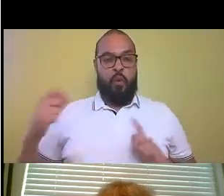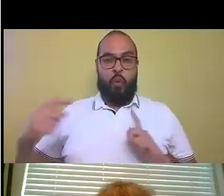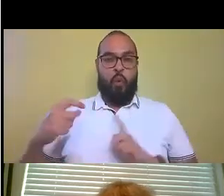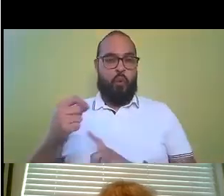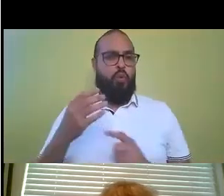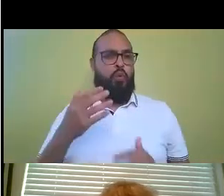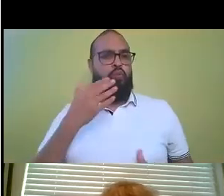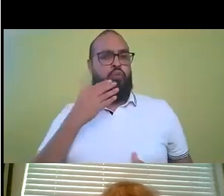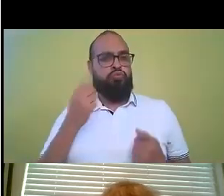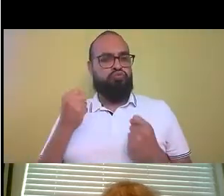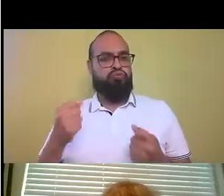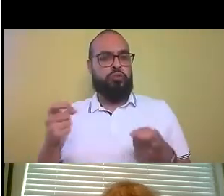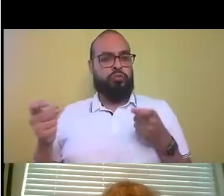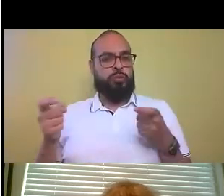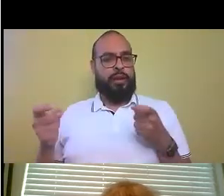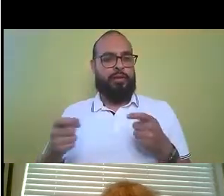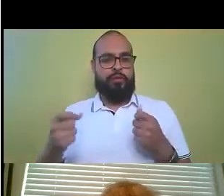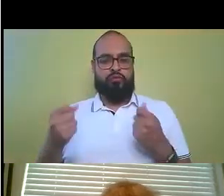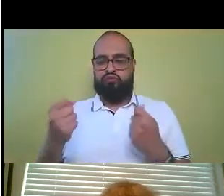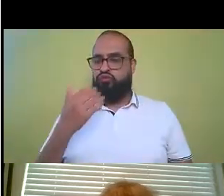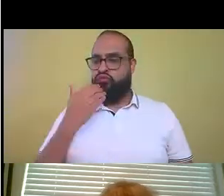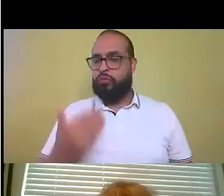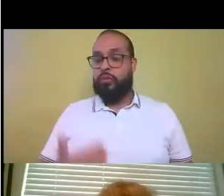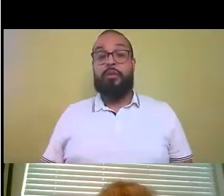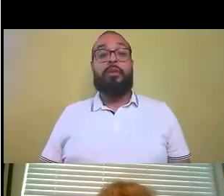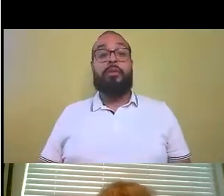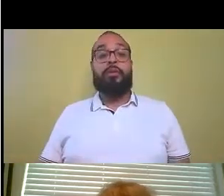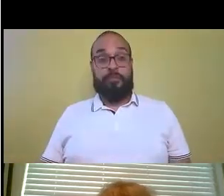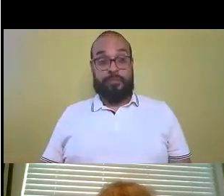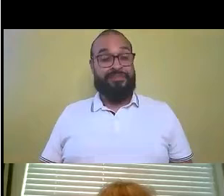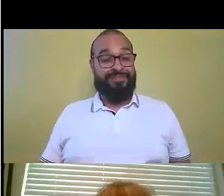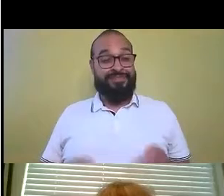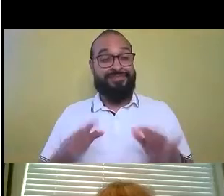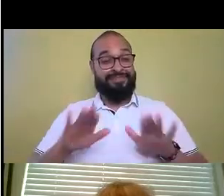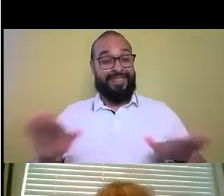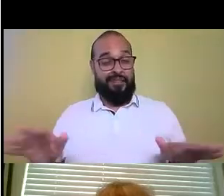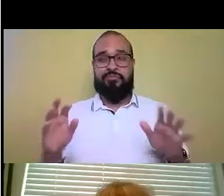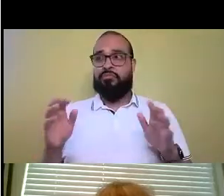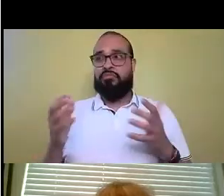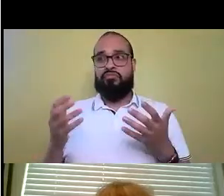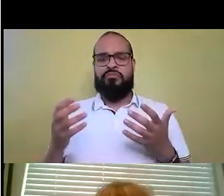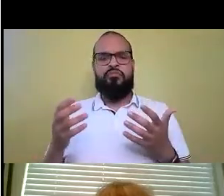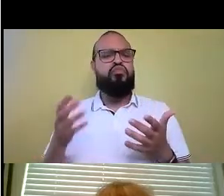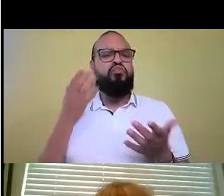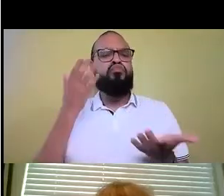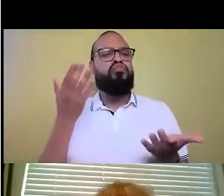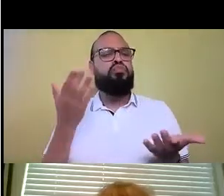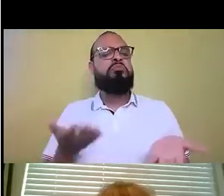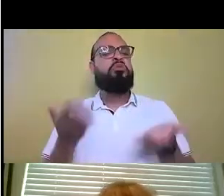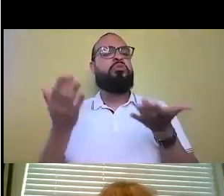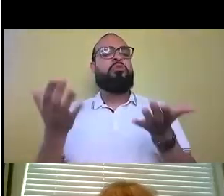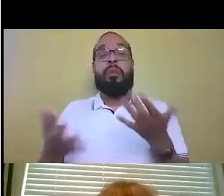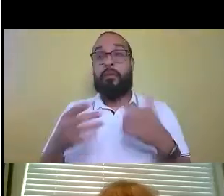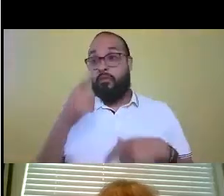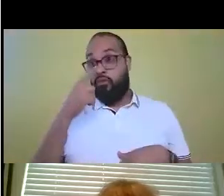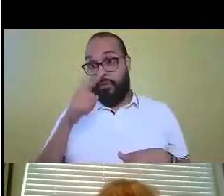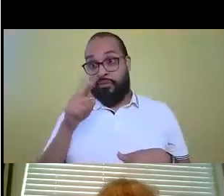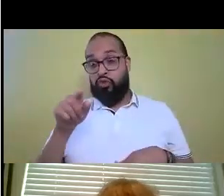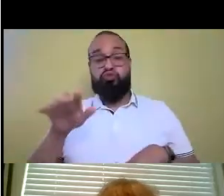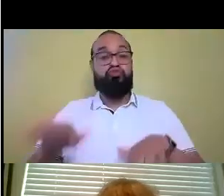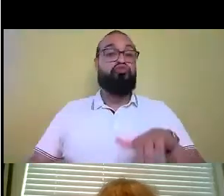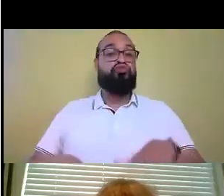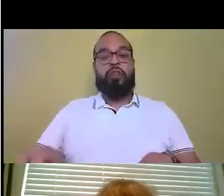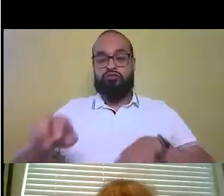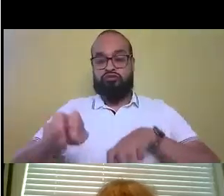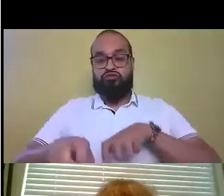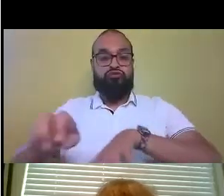regulating. So we can have our child just do some kind of bear walk or wheelbarrow walk to the breakfast table. What are we doing when we come